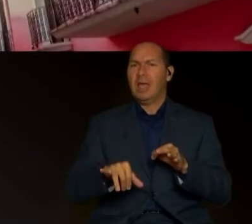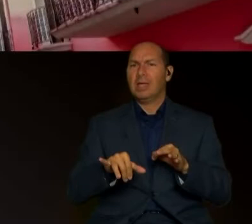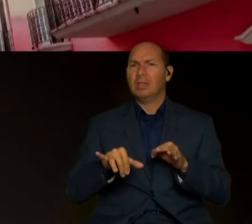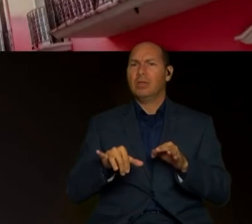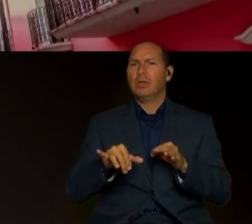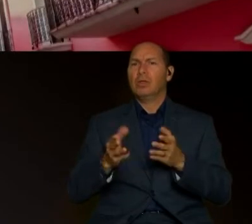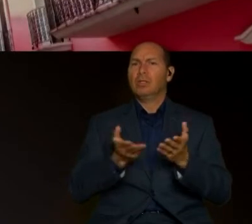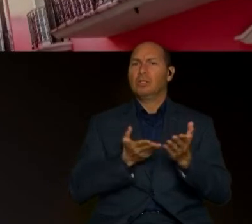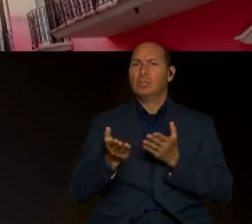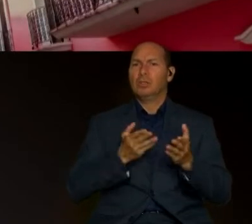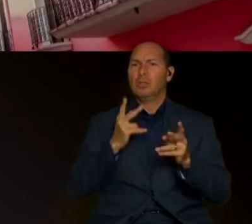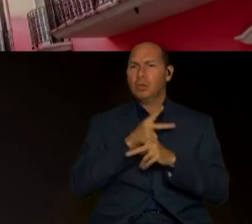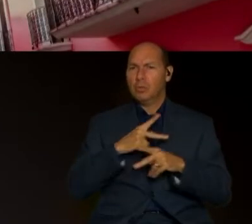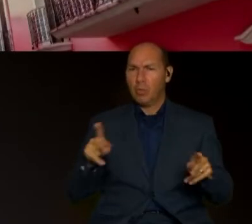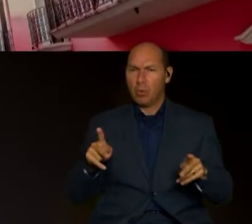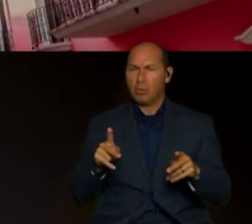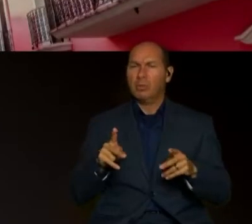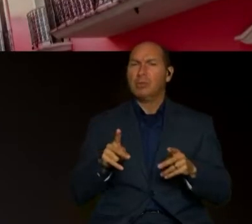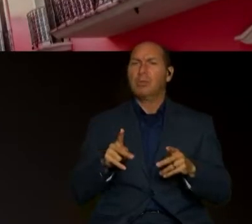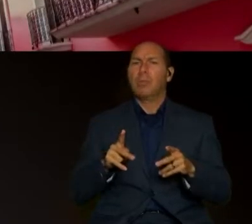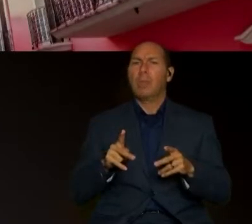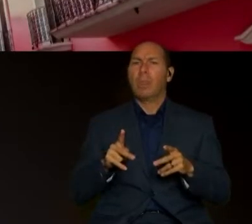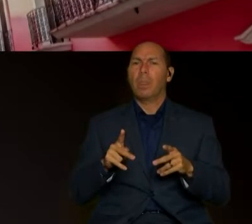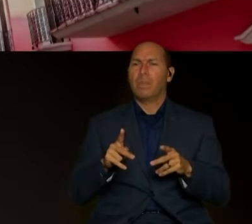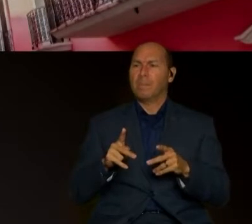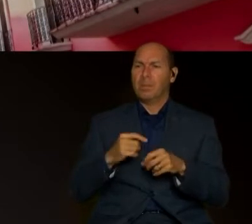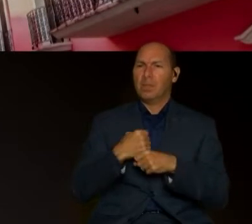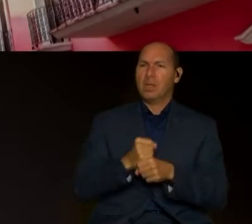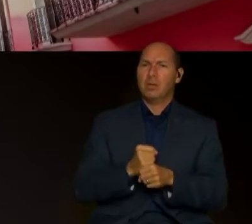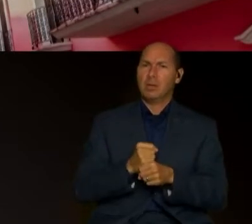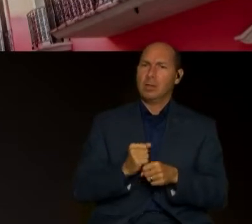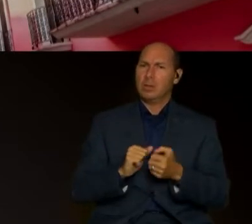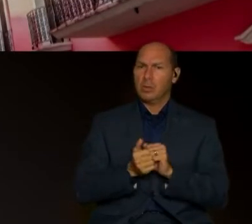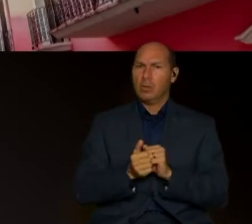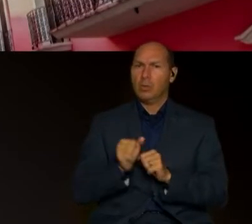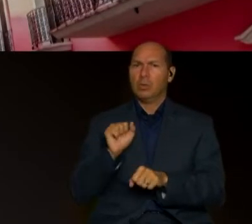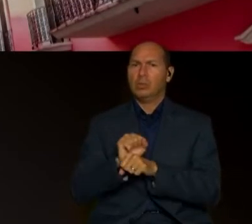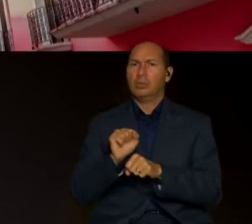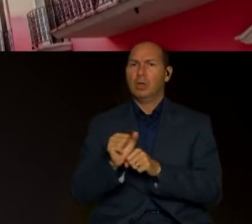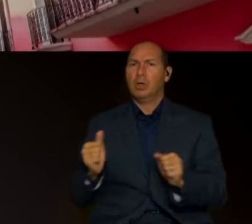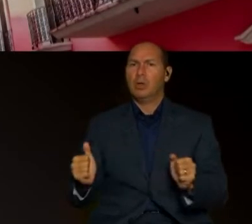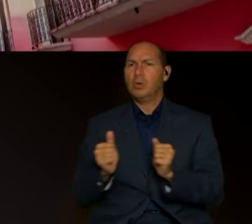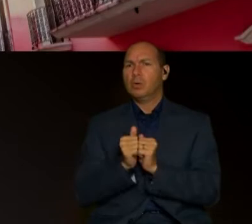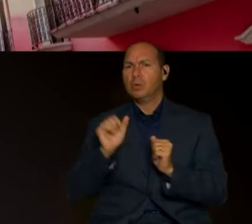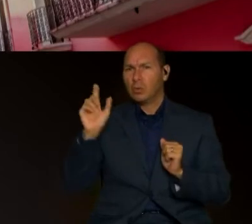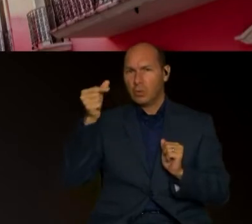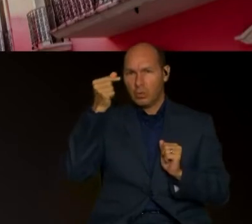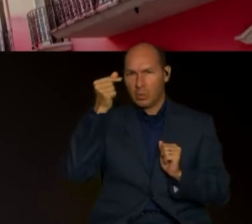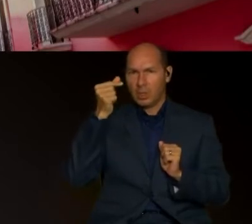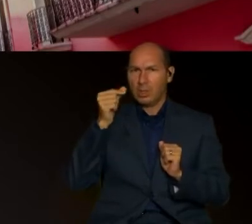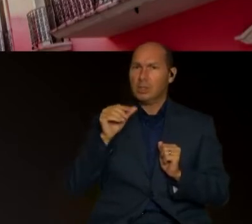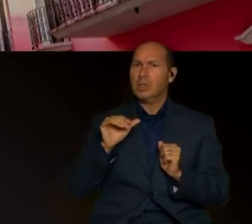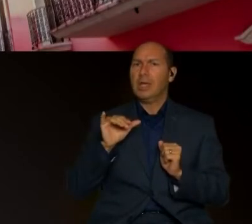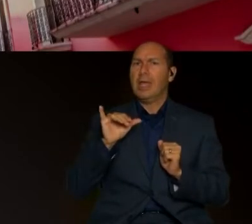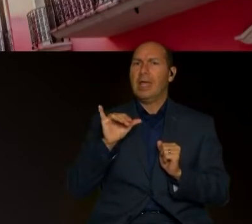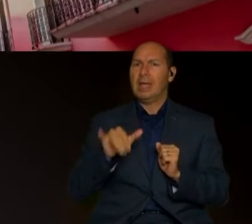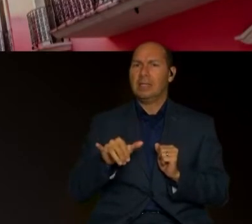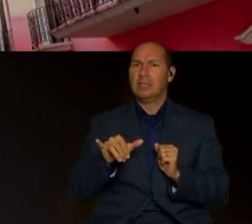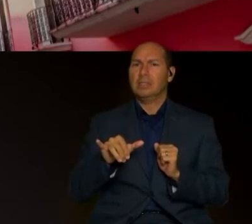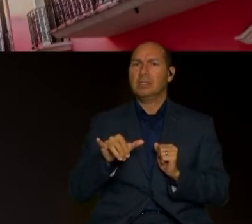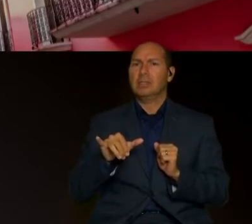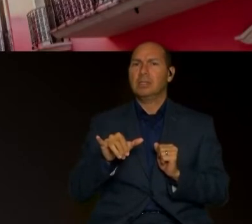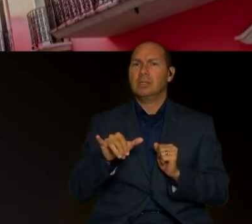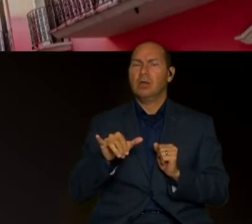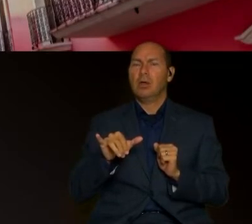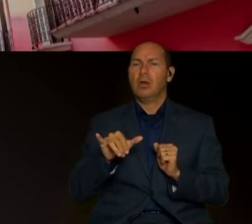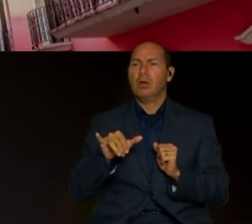reform was drawn up in collaboration with the government. And the vision of the reform is to